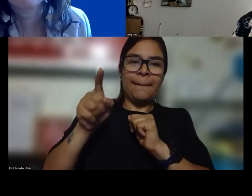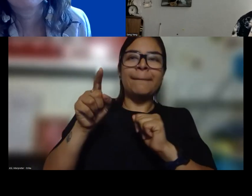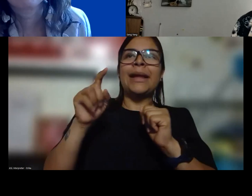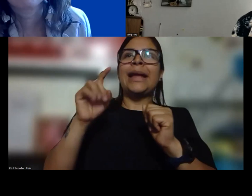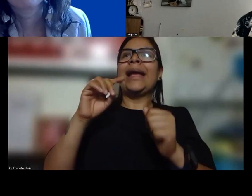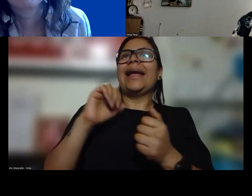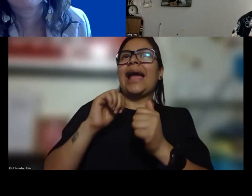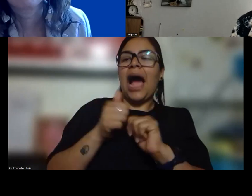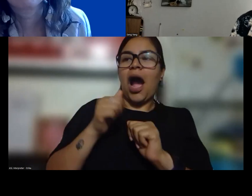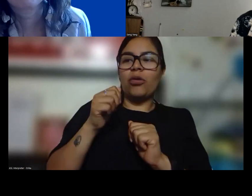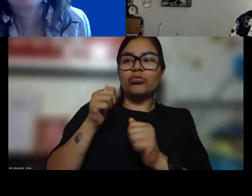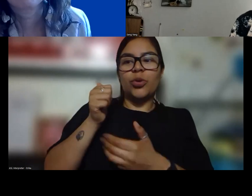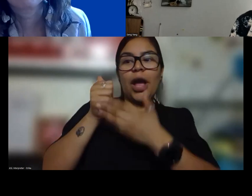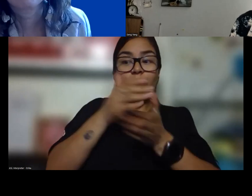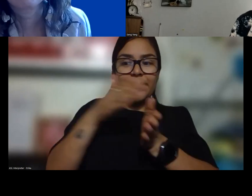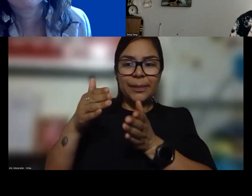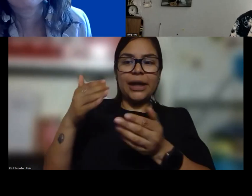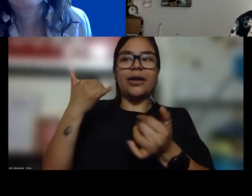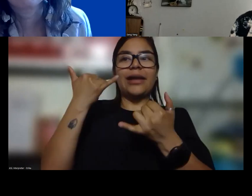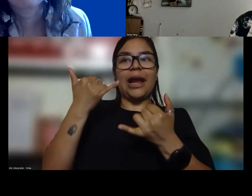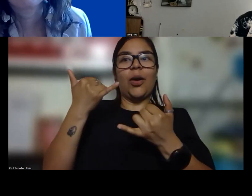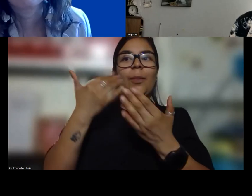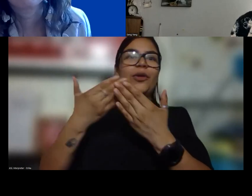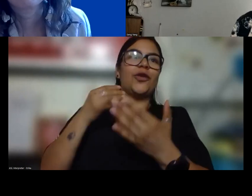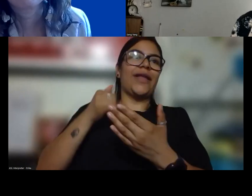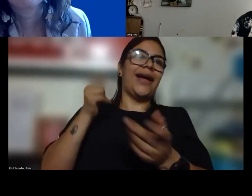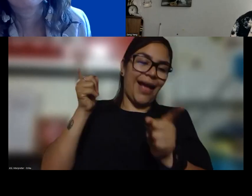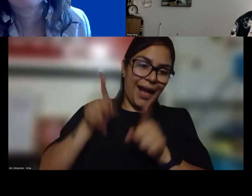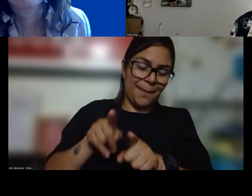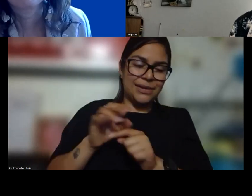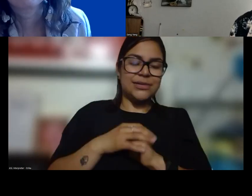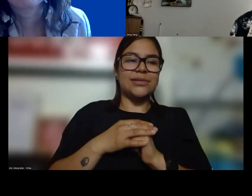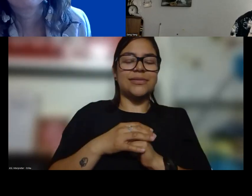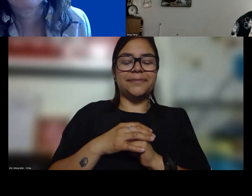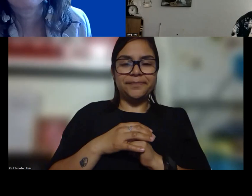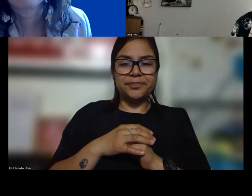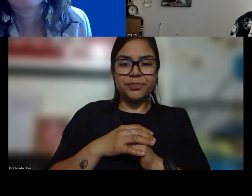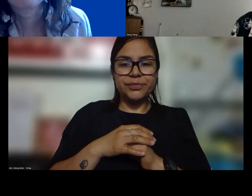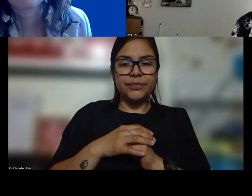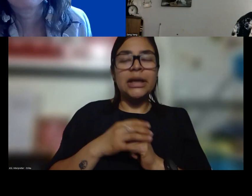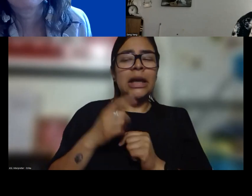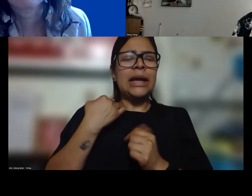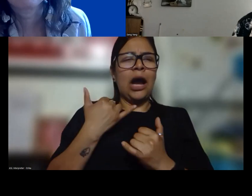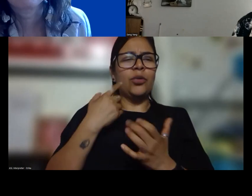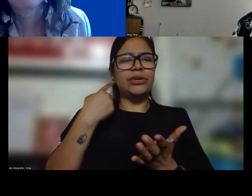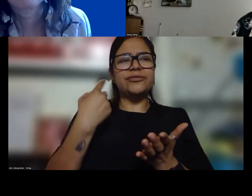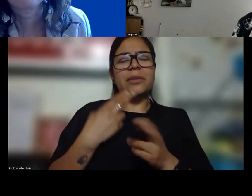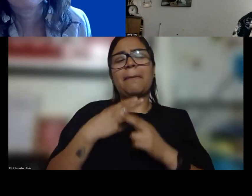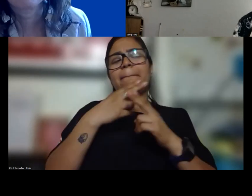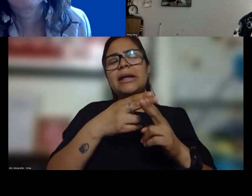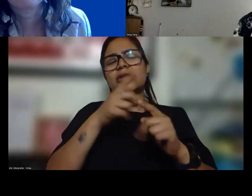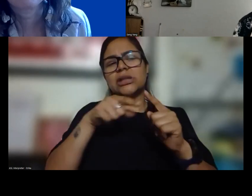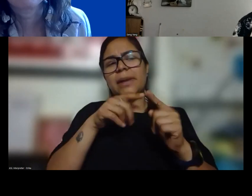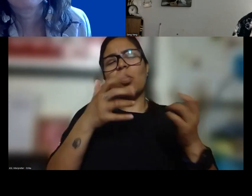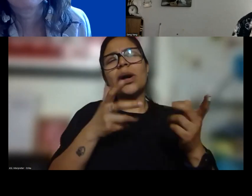this disaster. So this is something that have been mentioned to the safety committee, and see what can we